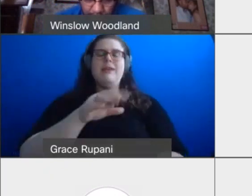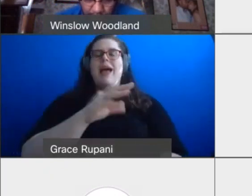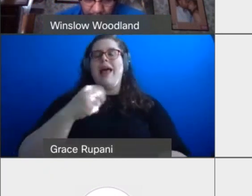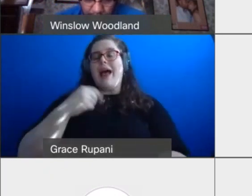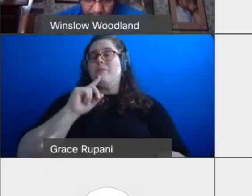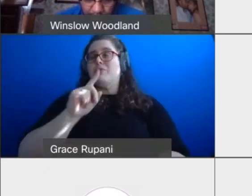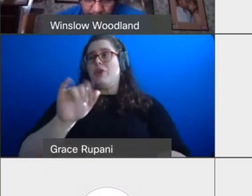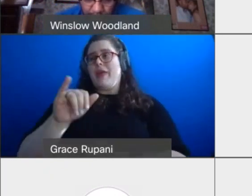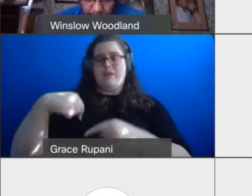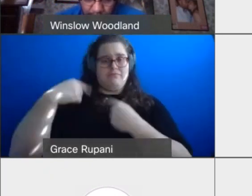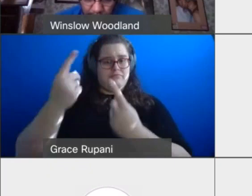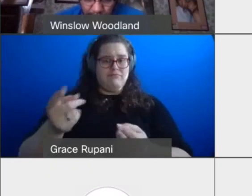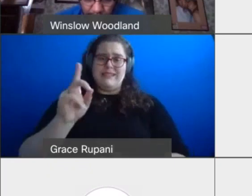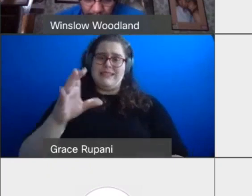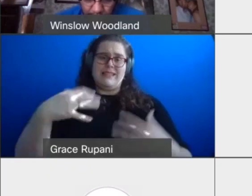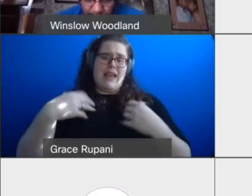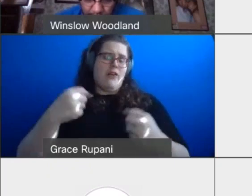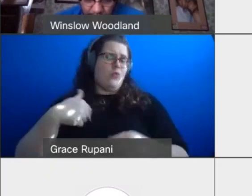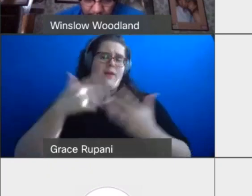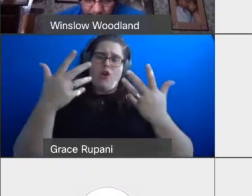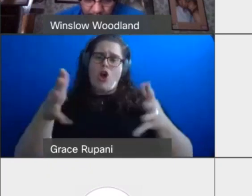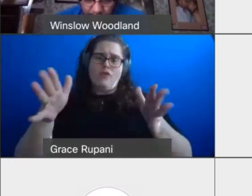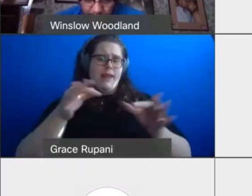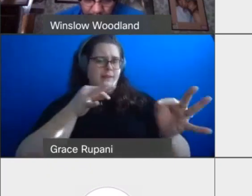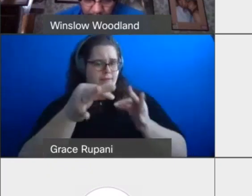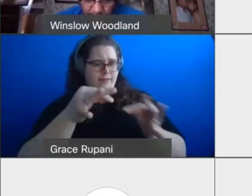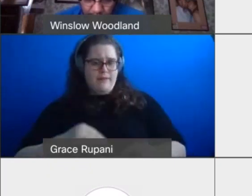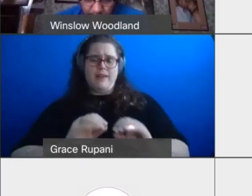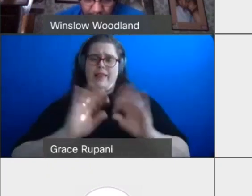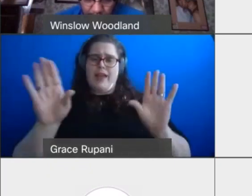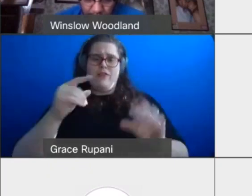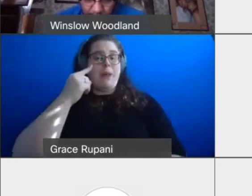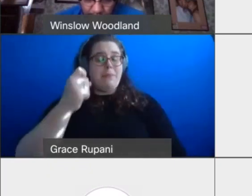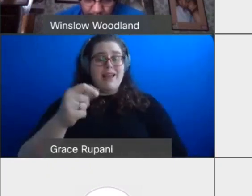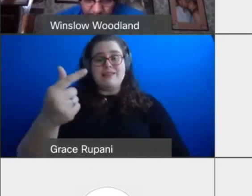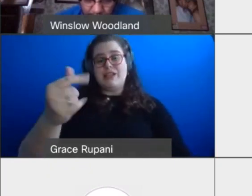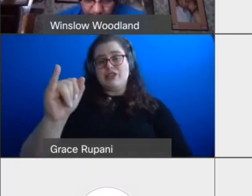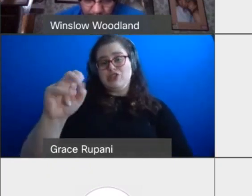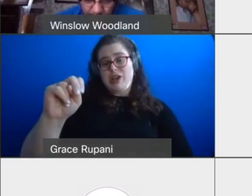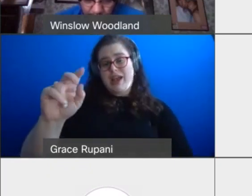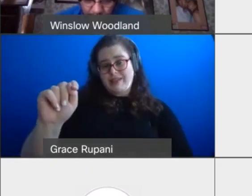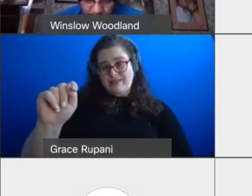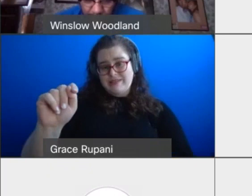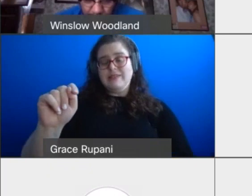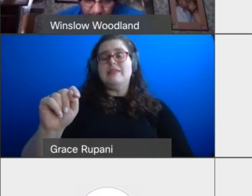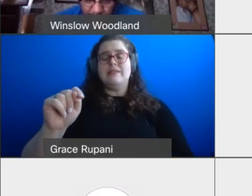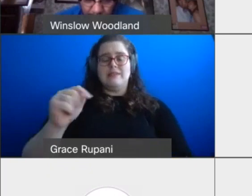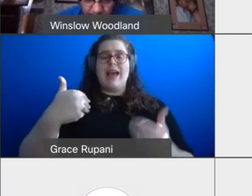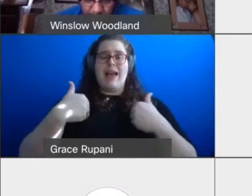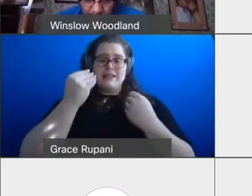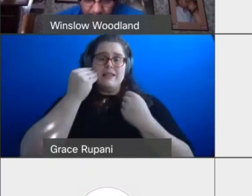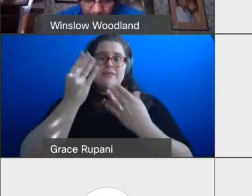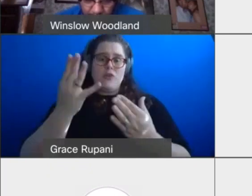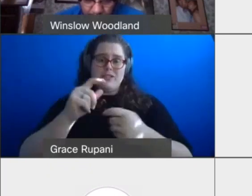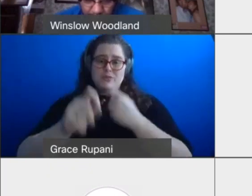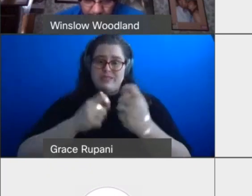this with DC Health, because the giant consent has information in there about